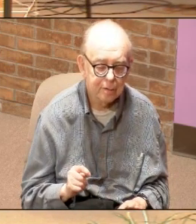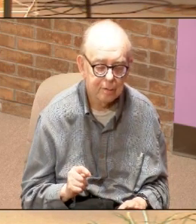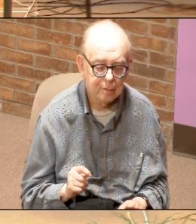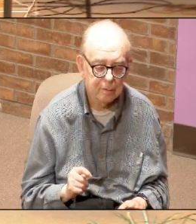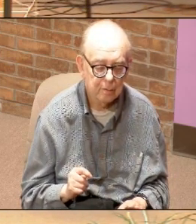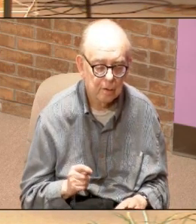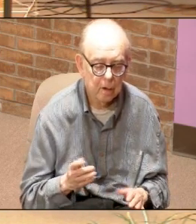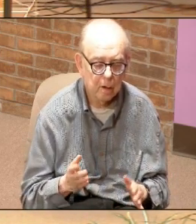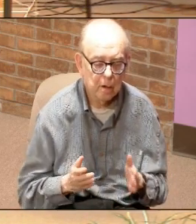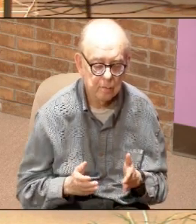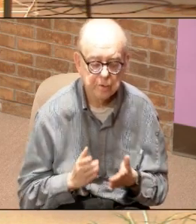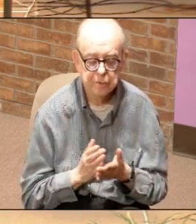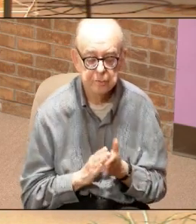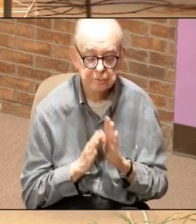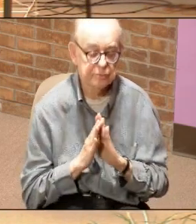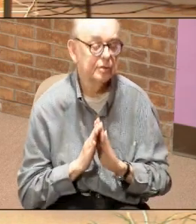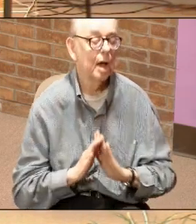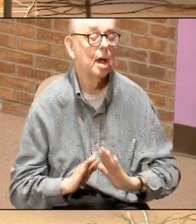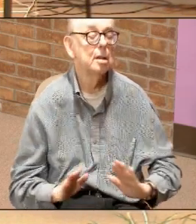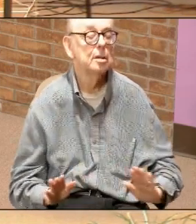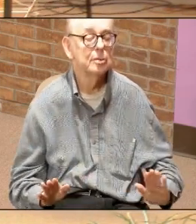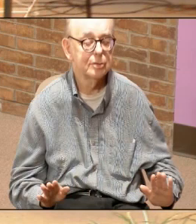I just want some silence.